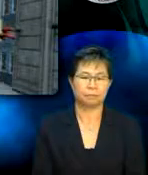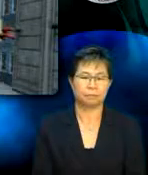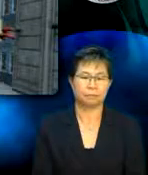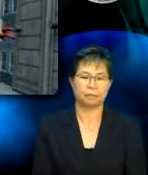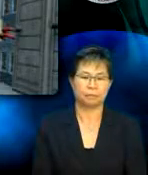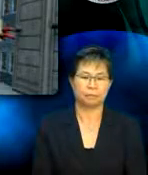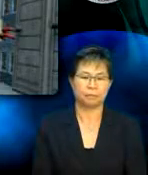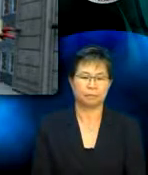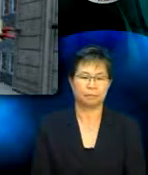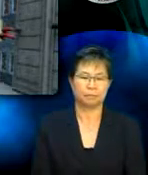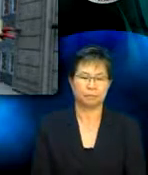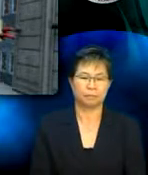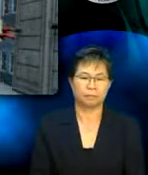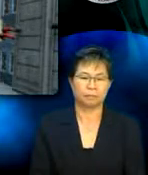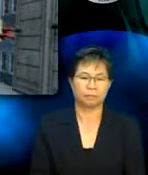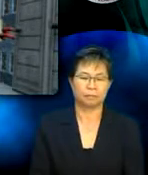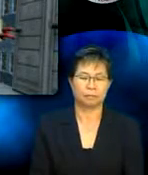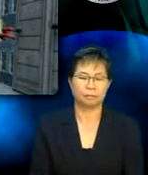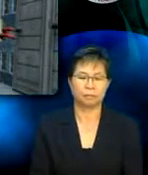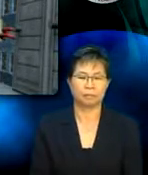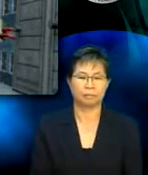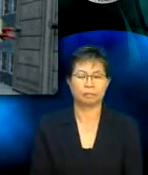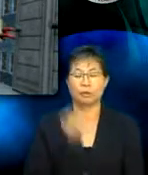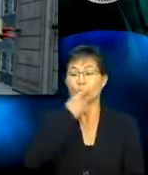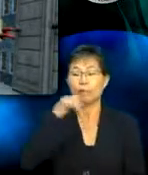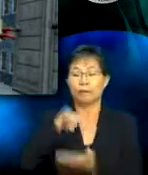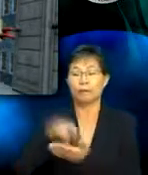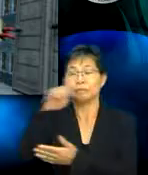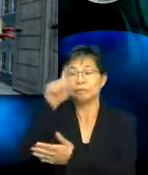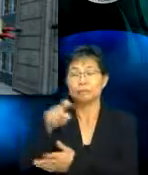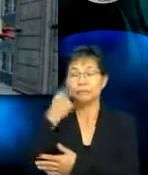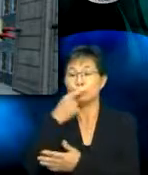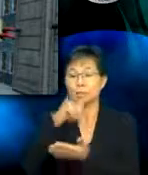Oh, what? Who's there?